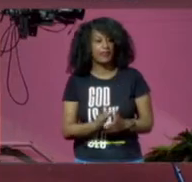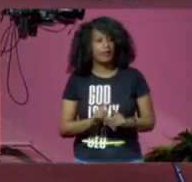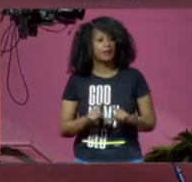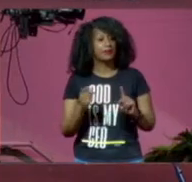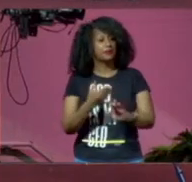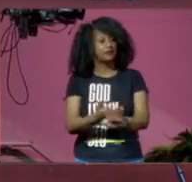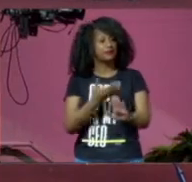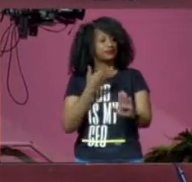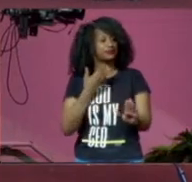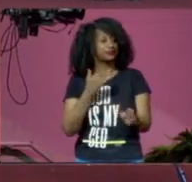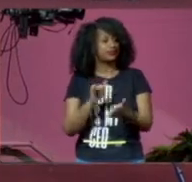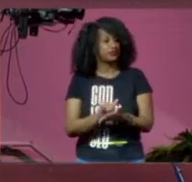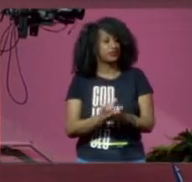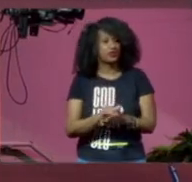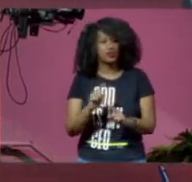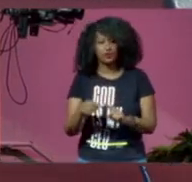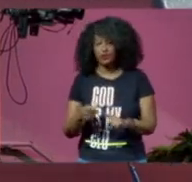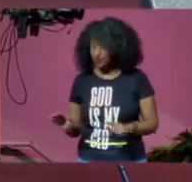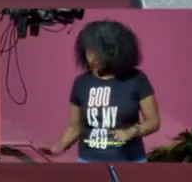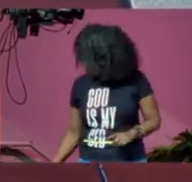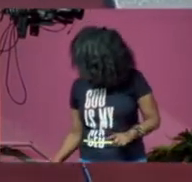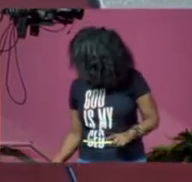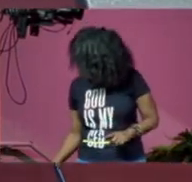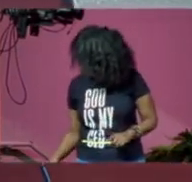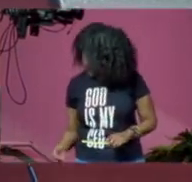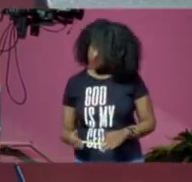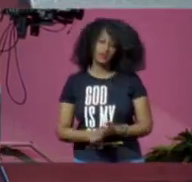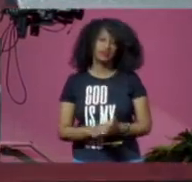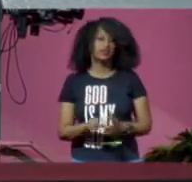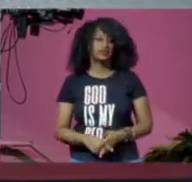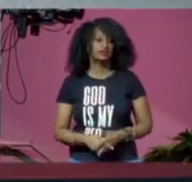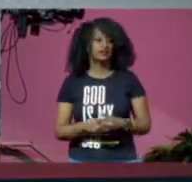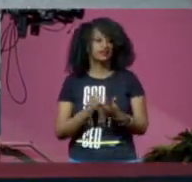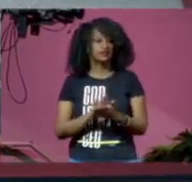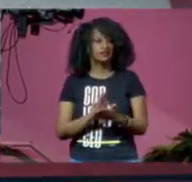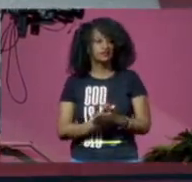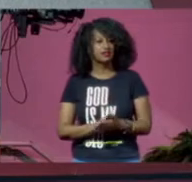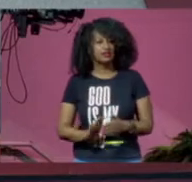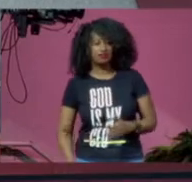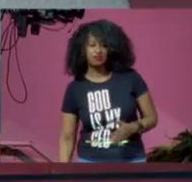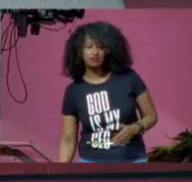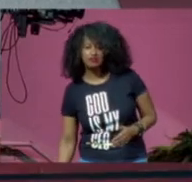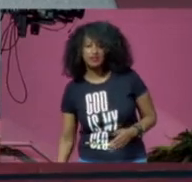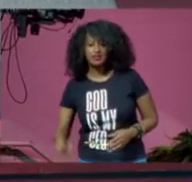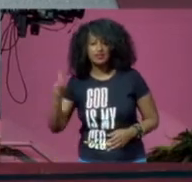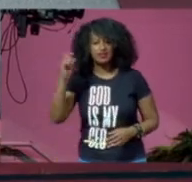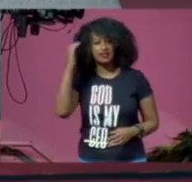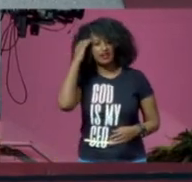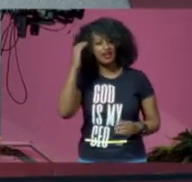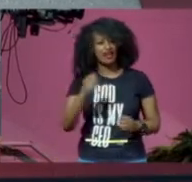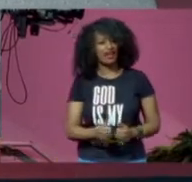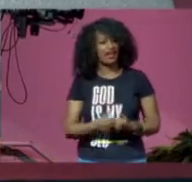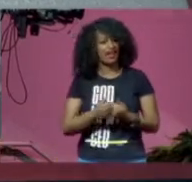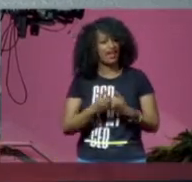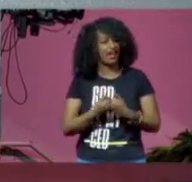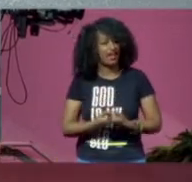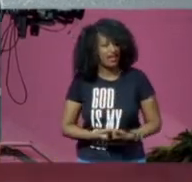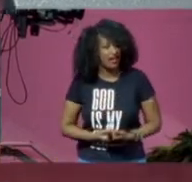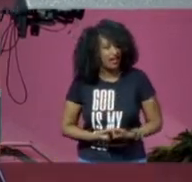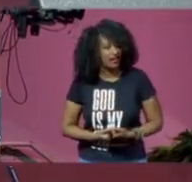that, when they get to preschool, they should know how to ask to use the bathroom. Okay?